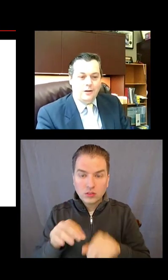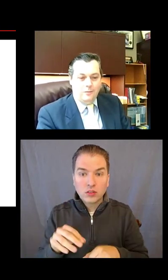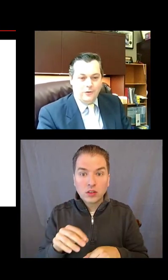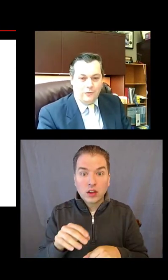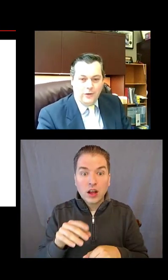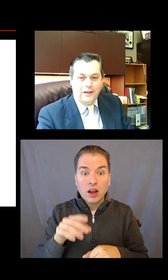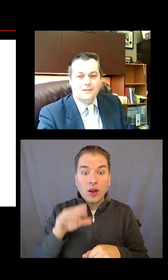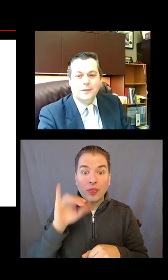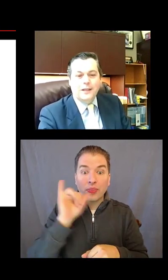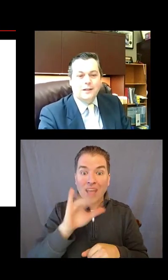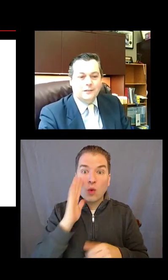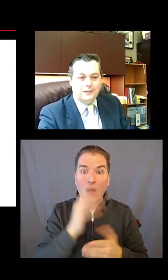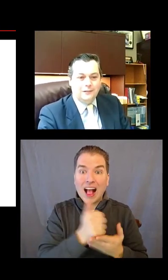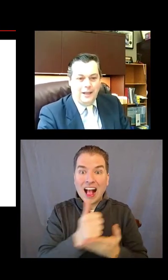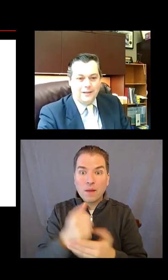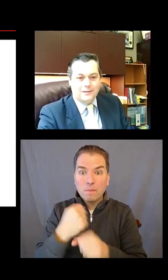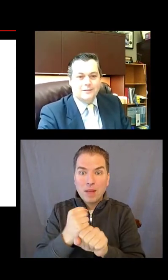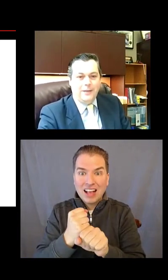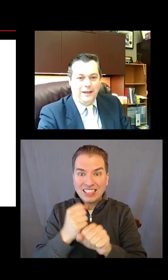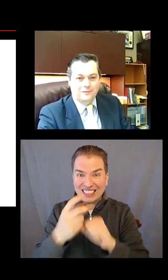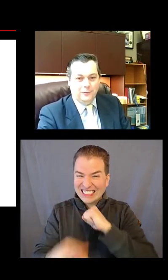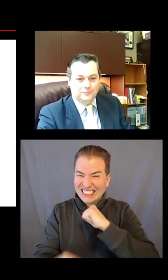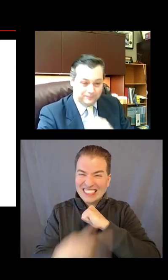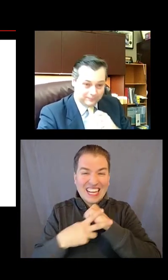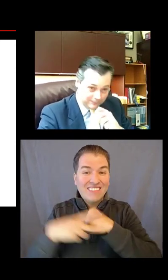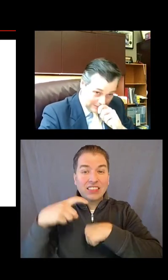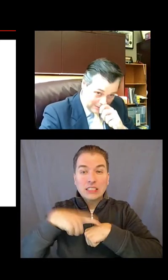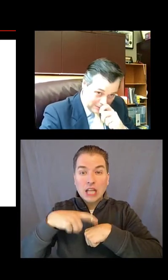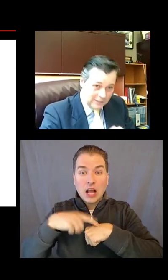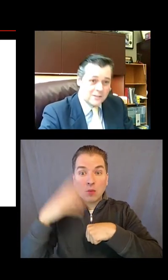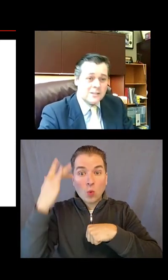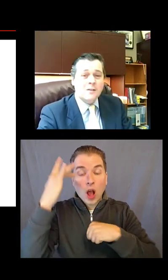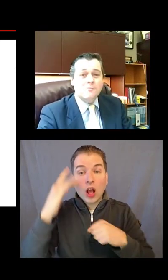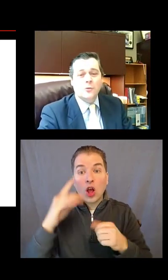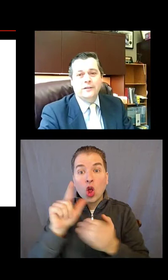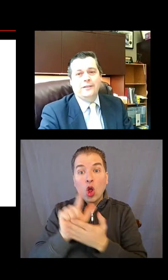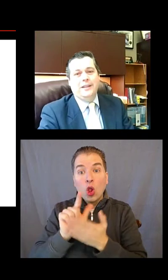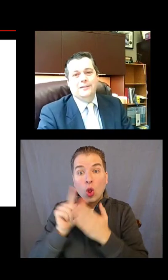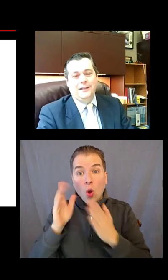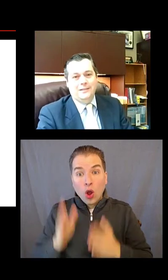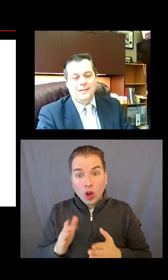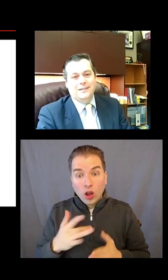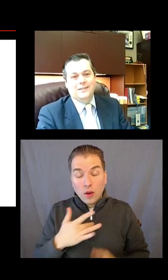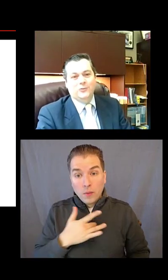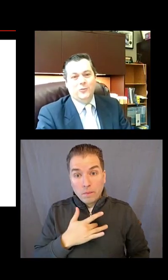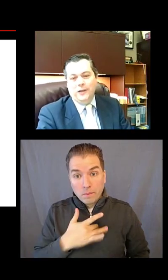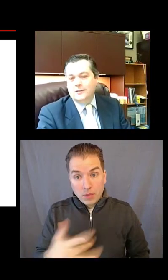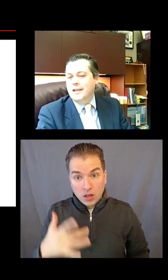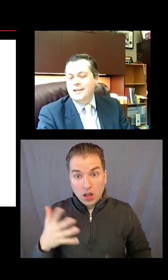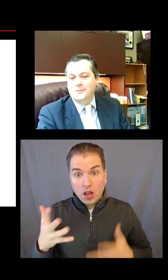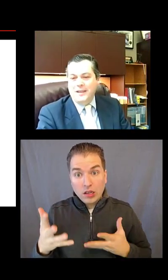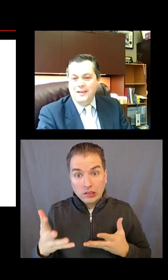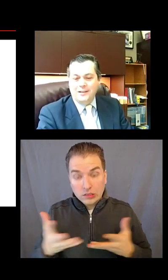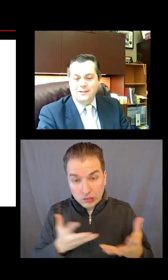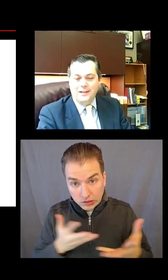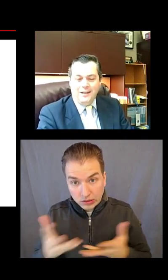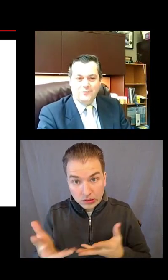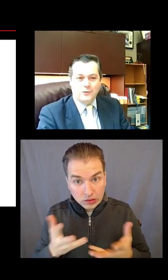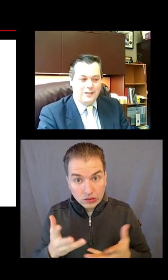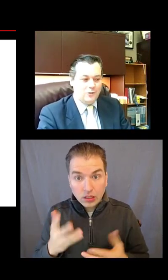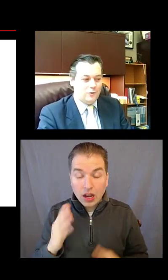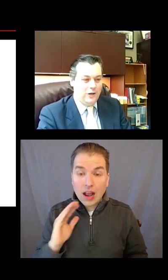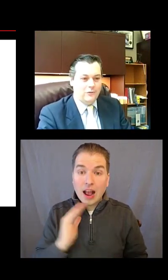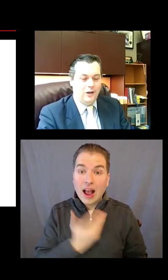to number 3 being a little less painful. Because the number one thing that I think that lawyers end up having is